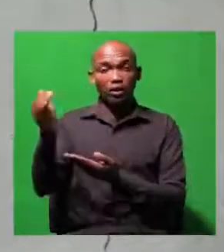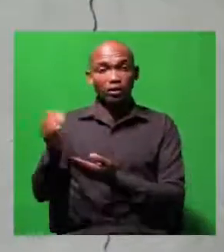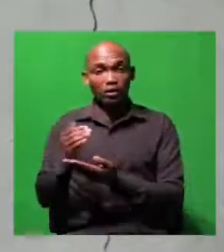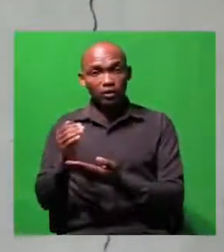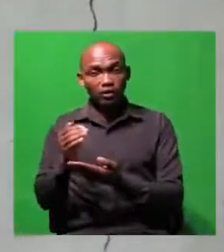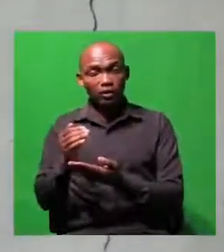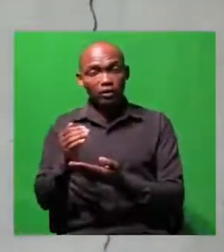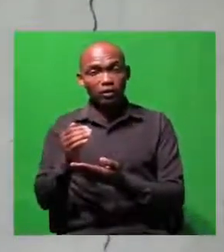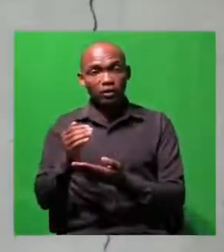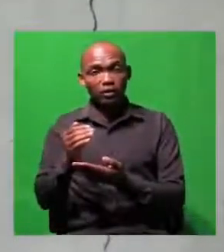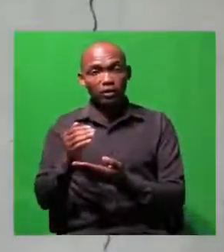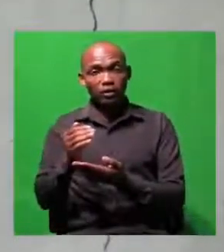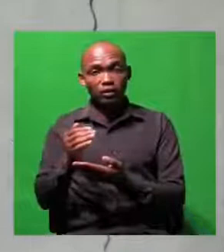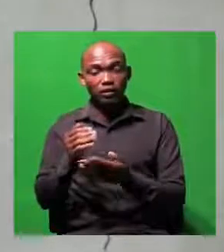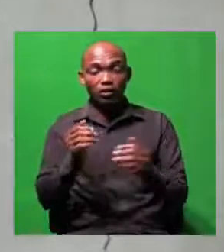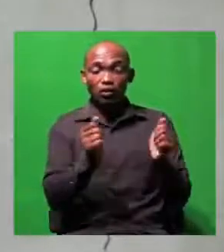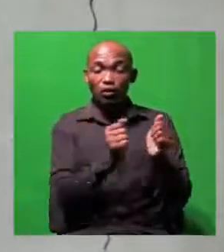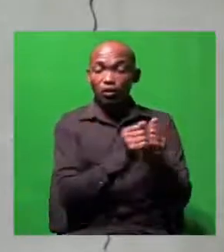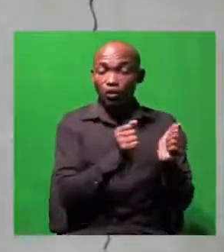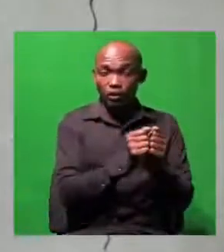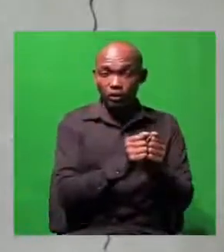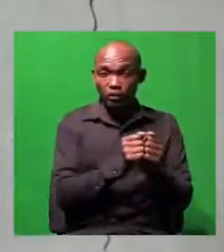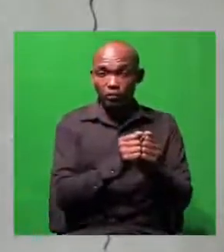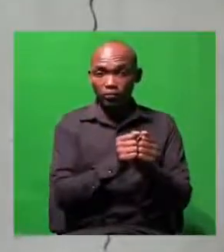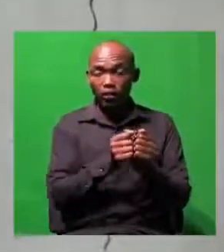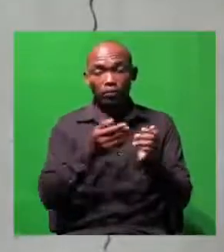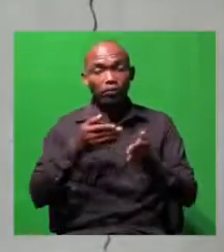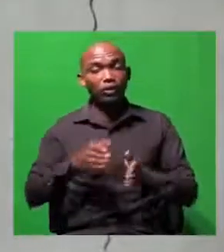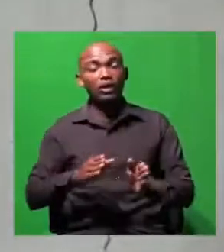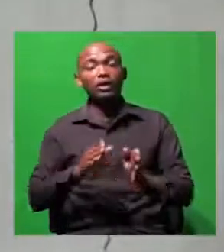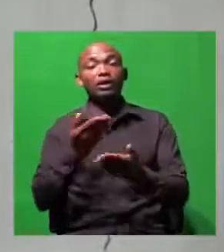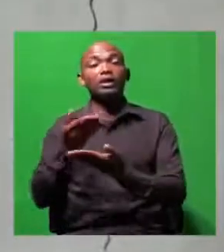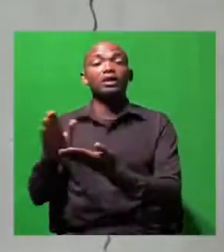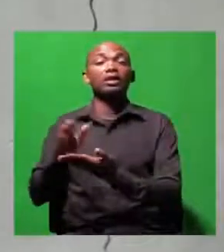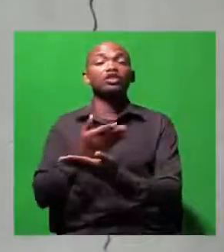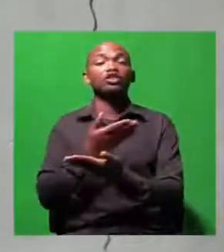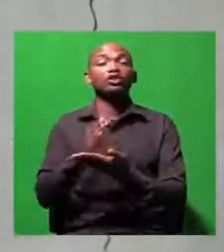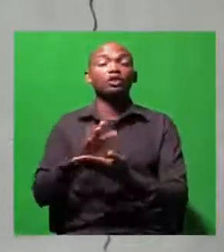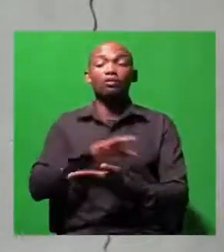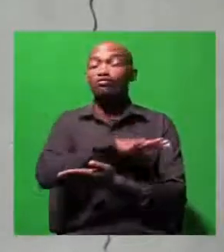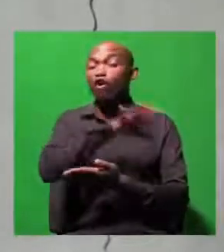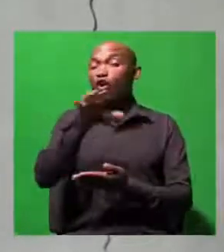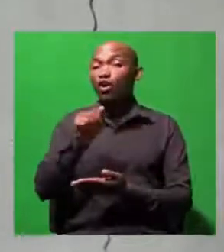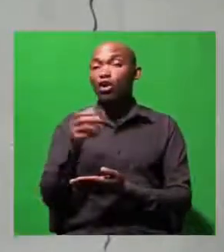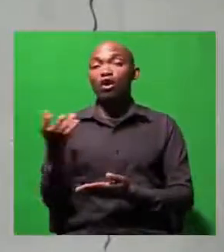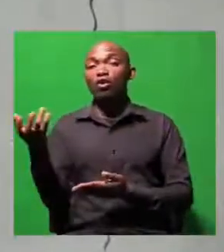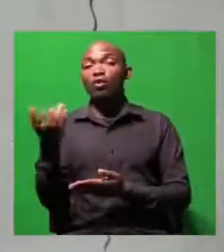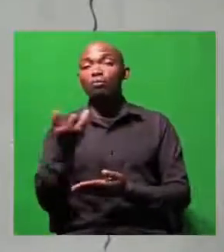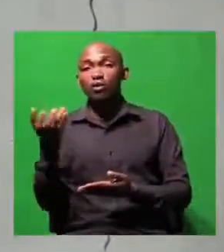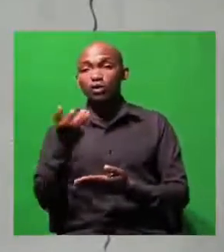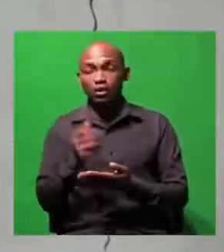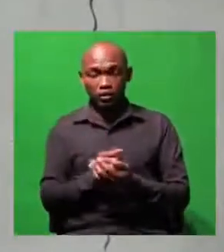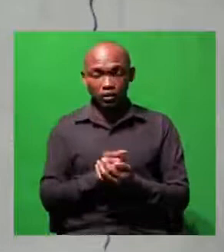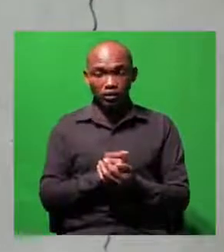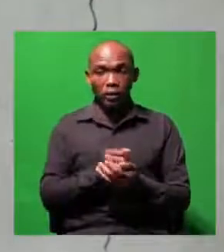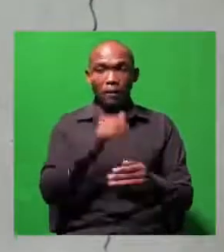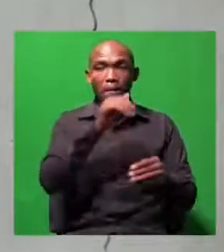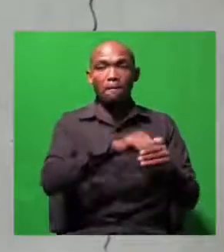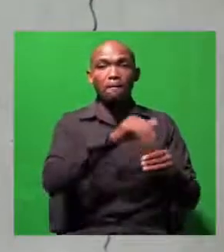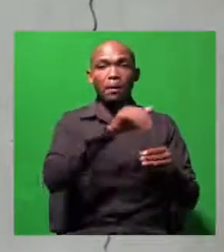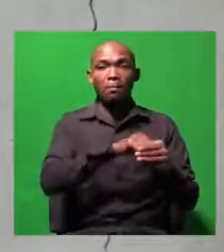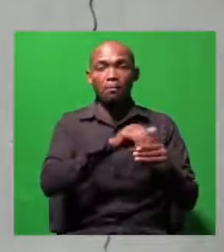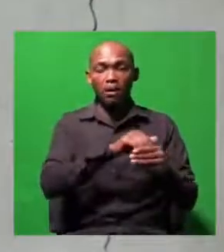And what was collected in terms of products or goods was shared by